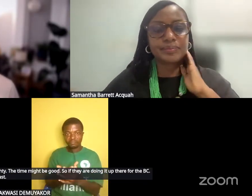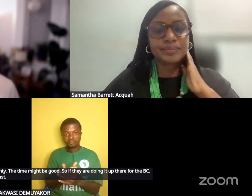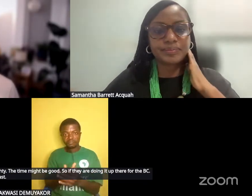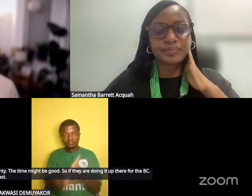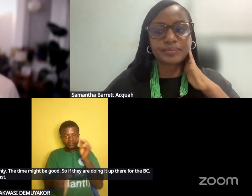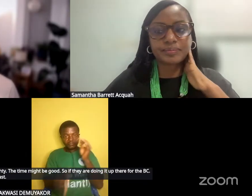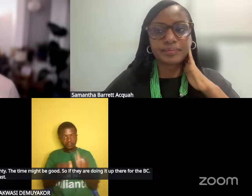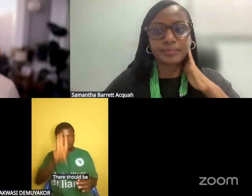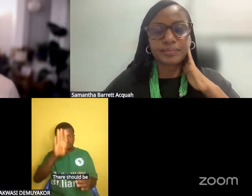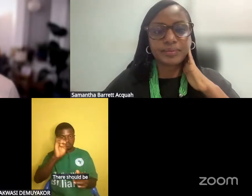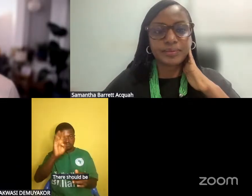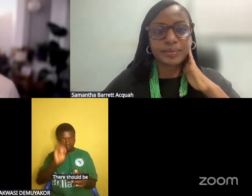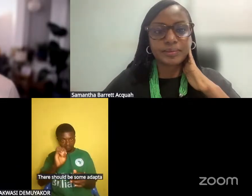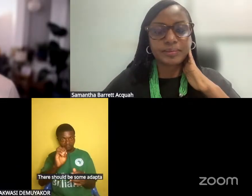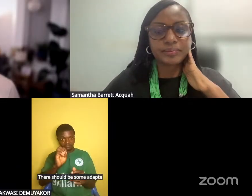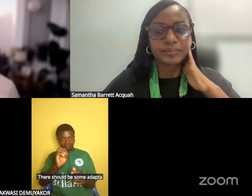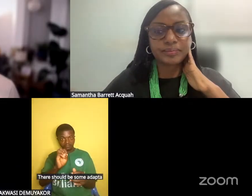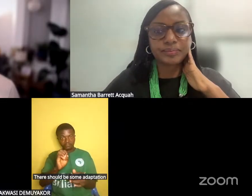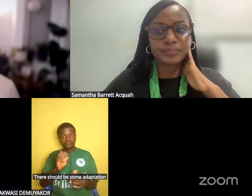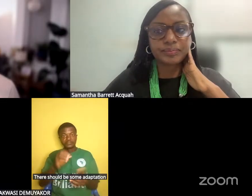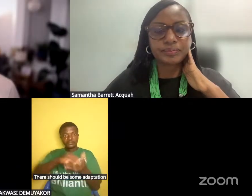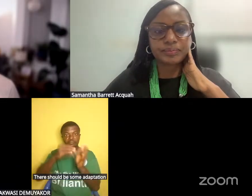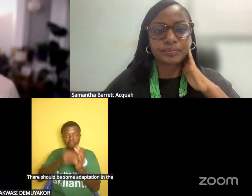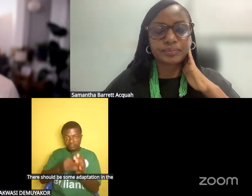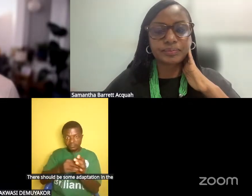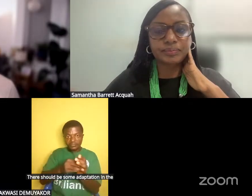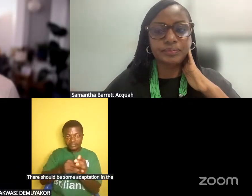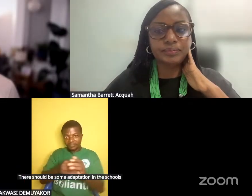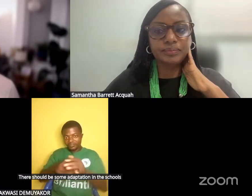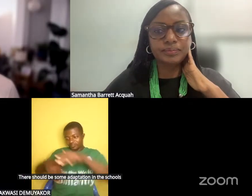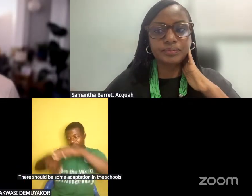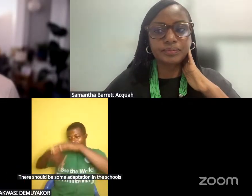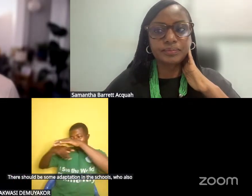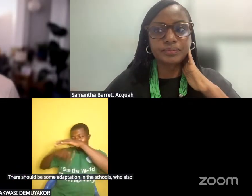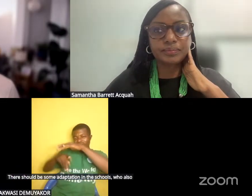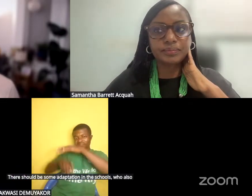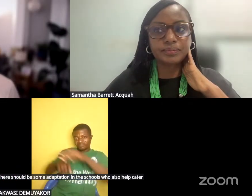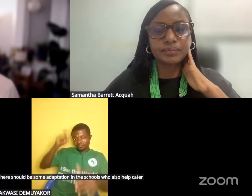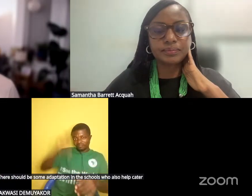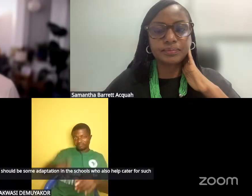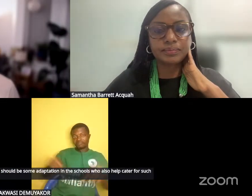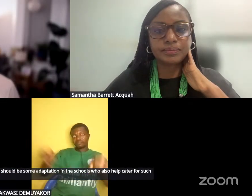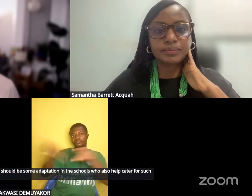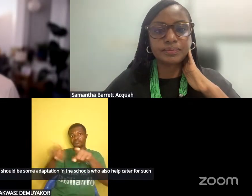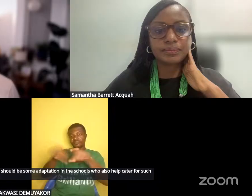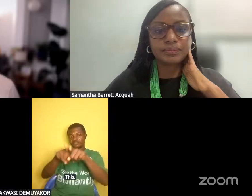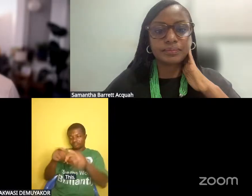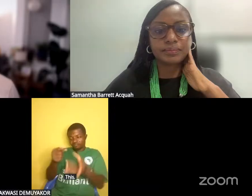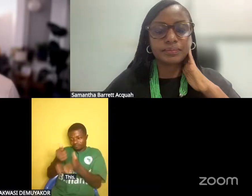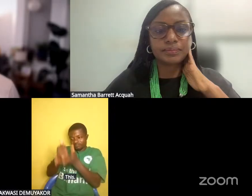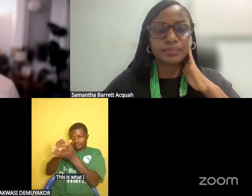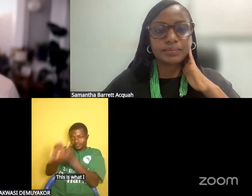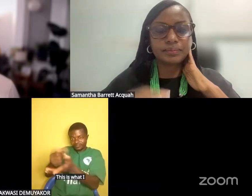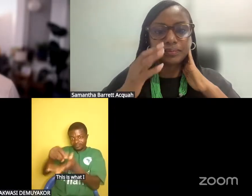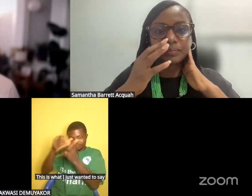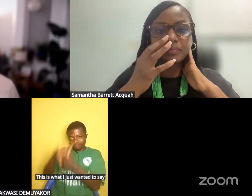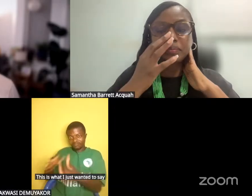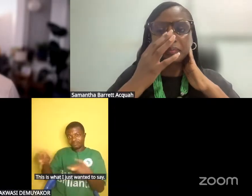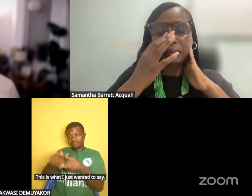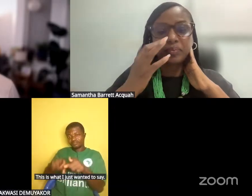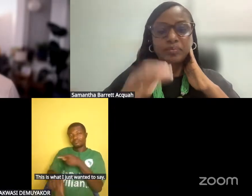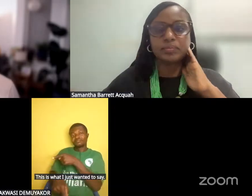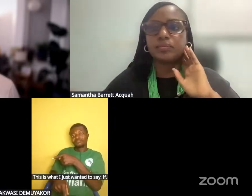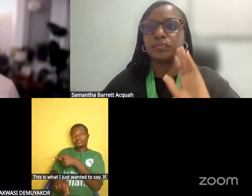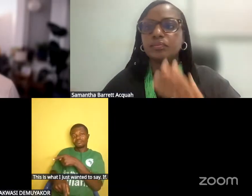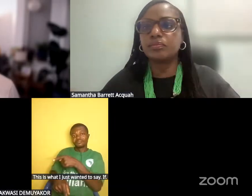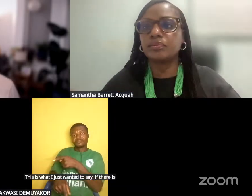should be some adaptation in the schools to also help cater for such kids. This is what I just wanted to say. If there